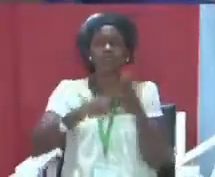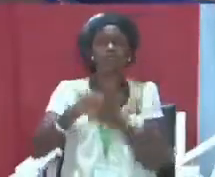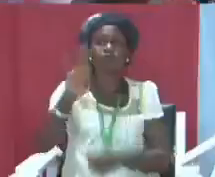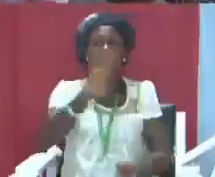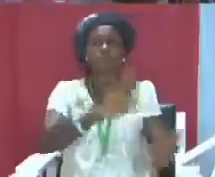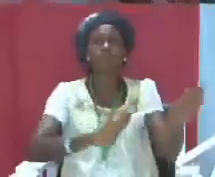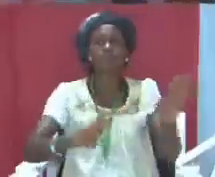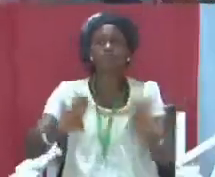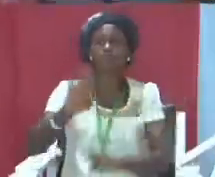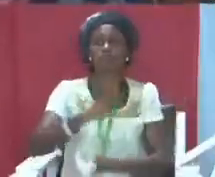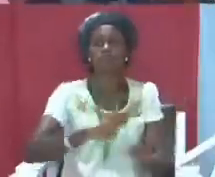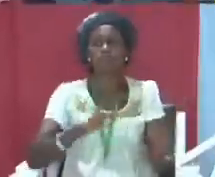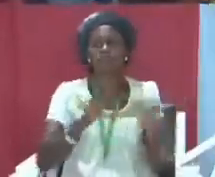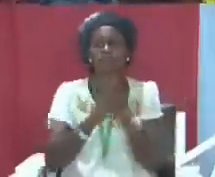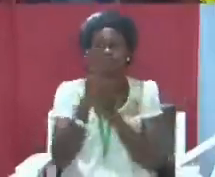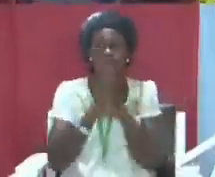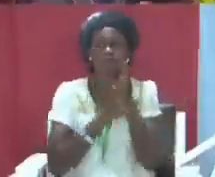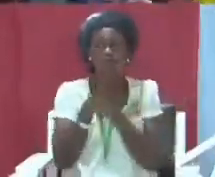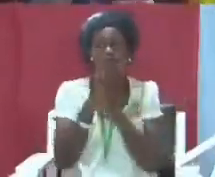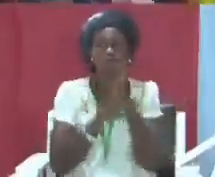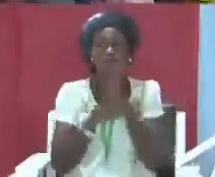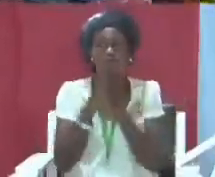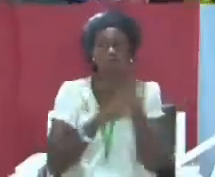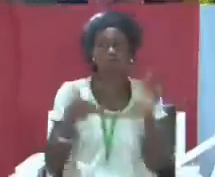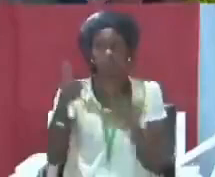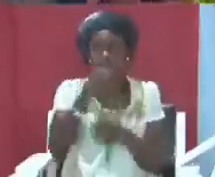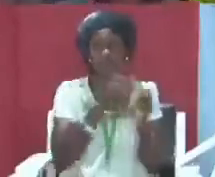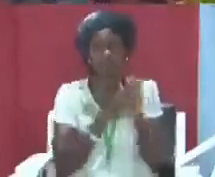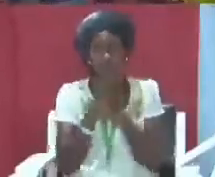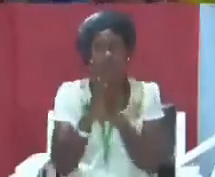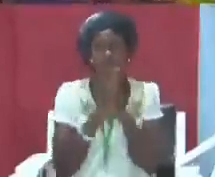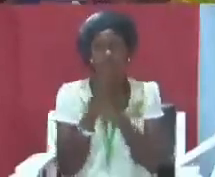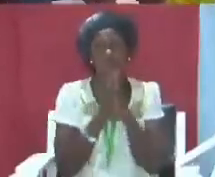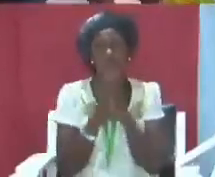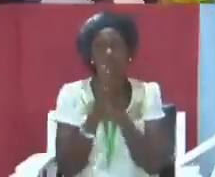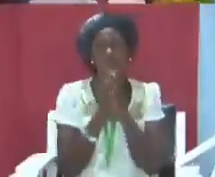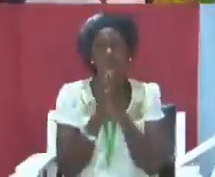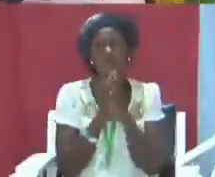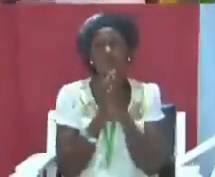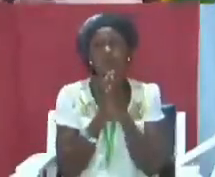siege. Go ahead and pray. Go ahead and pray for yourself.